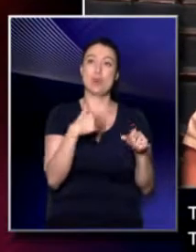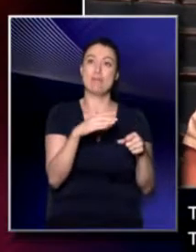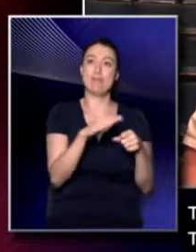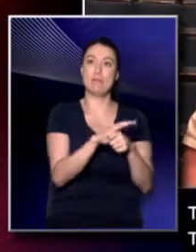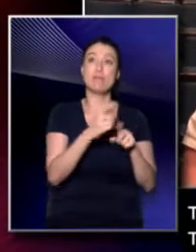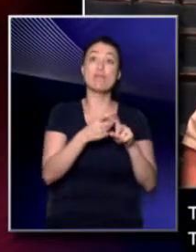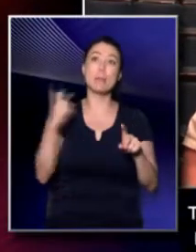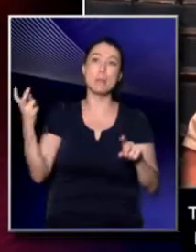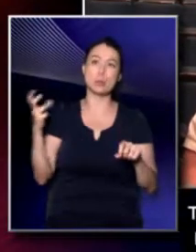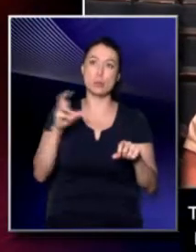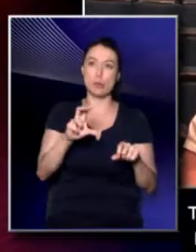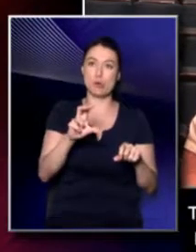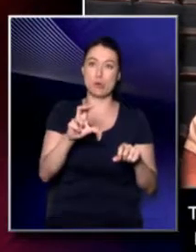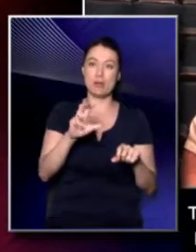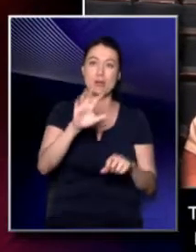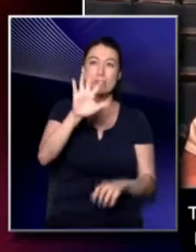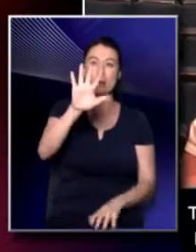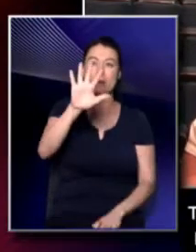appropriated funds,